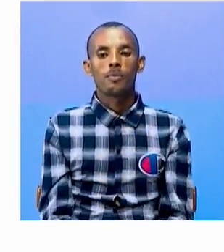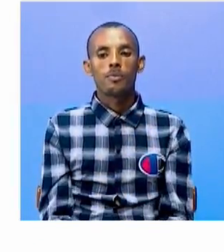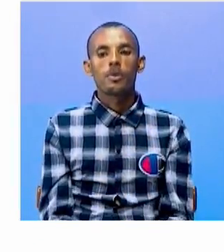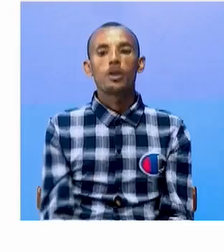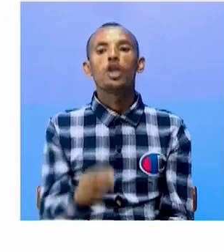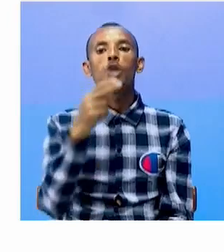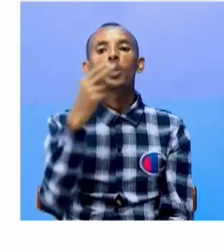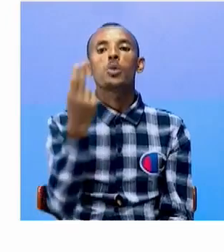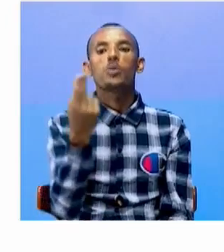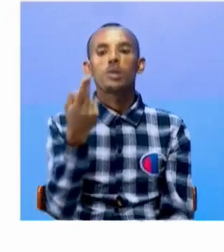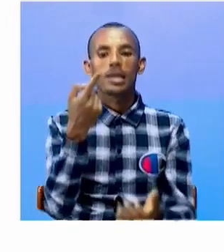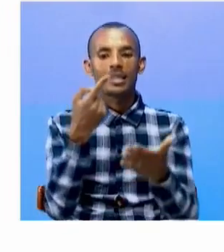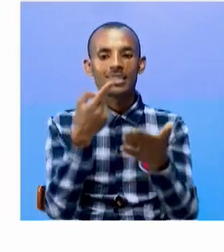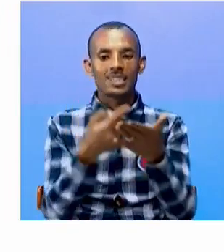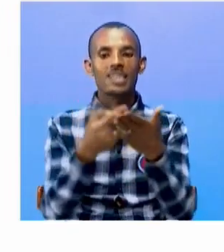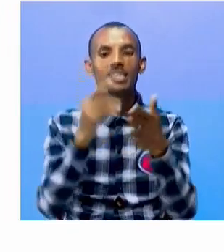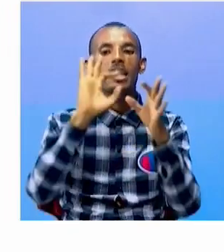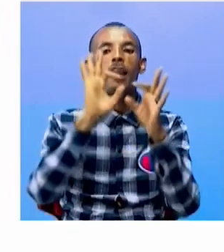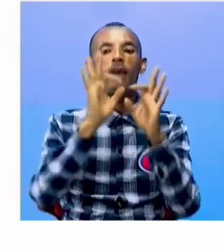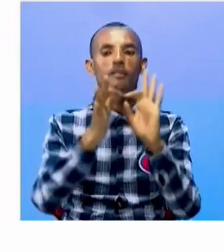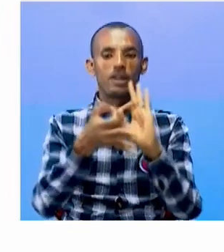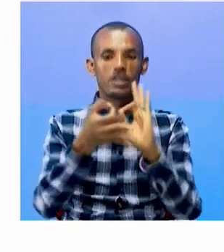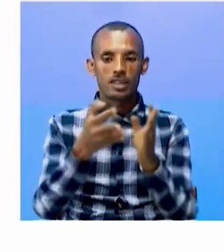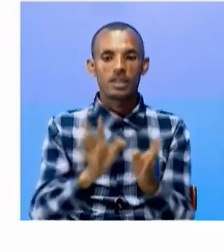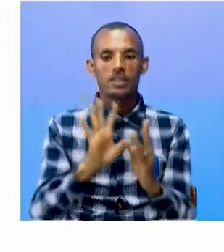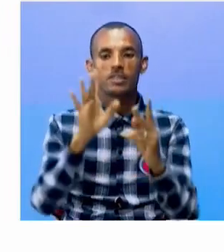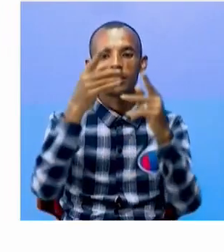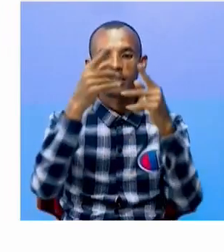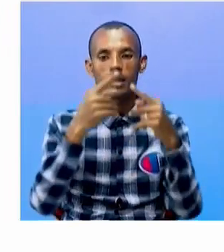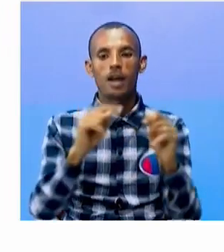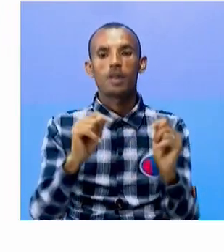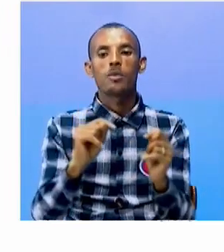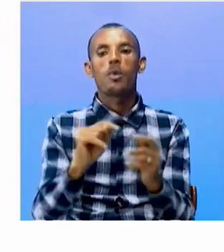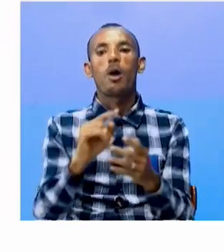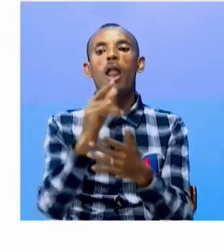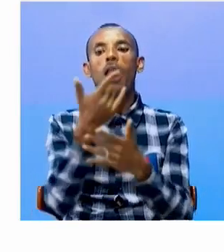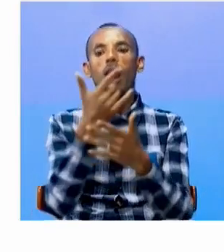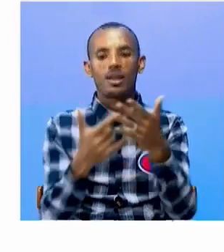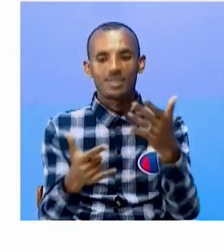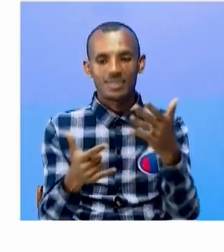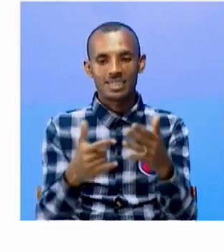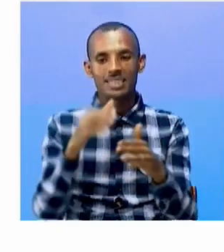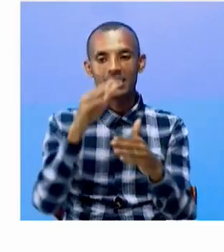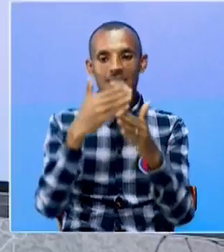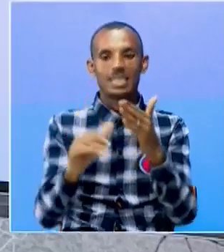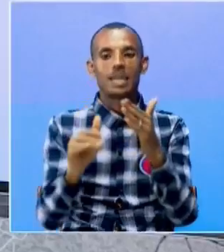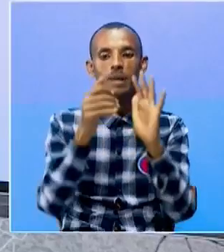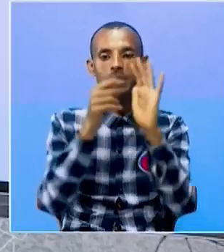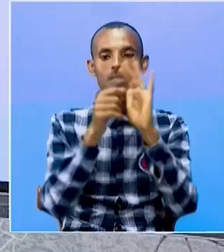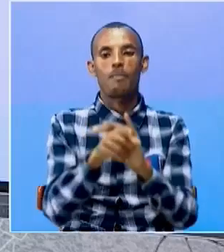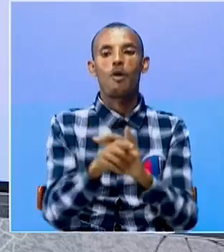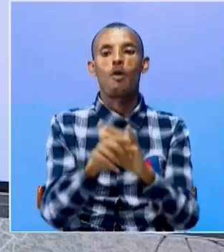using this definition, let's try to list some examples of terms.